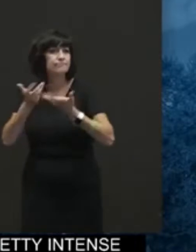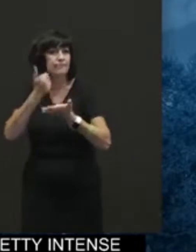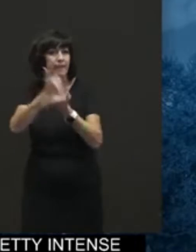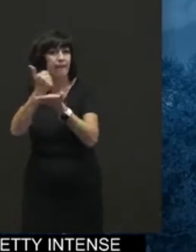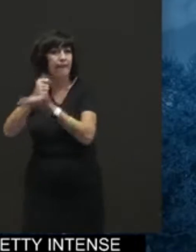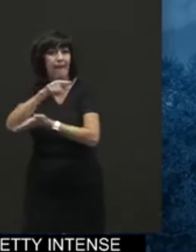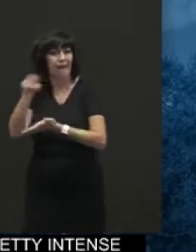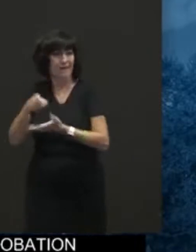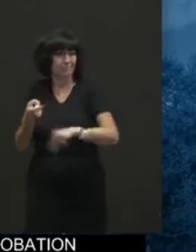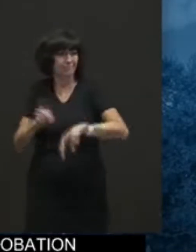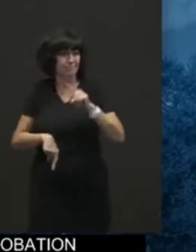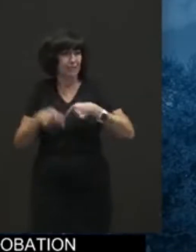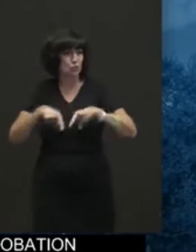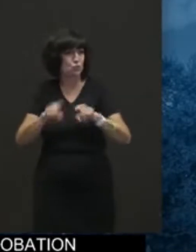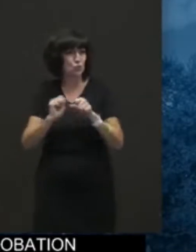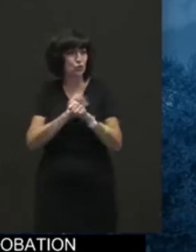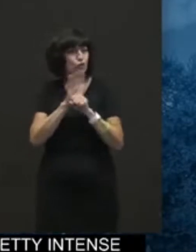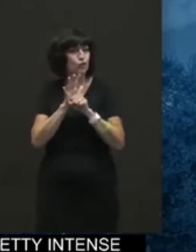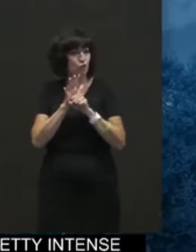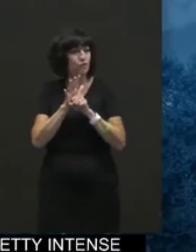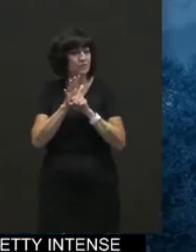we've started, both for